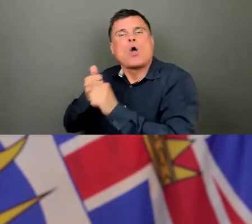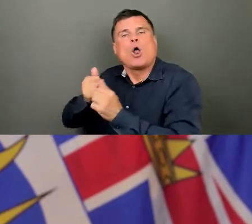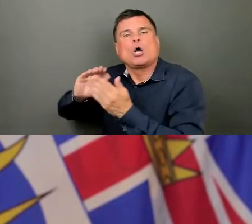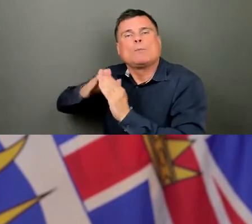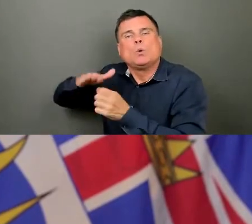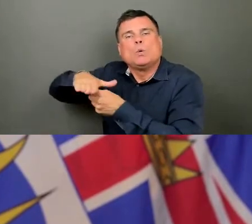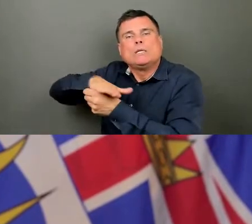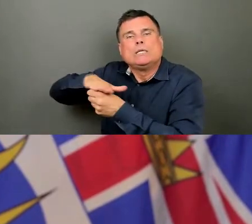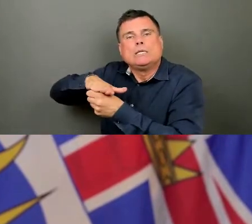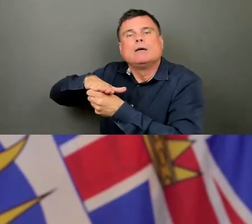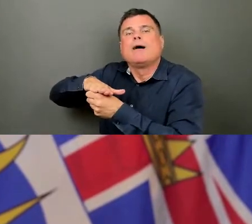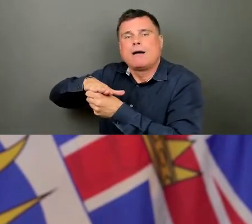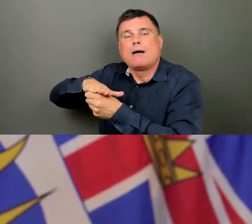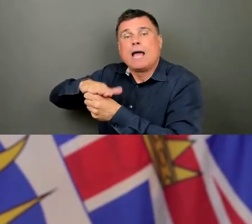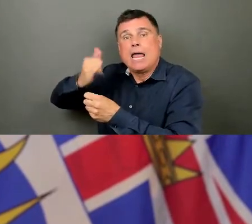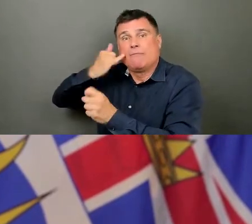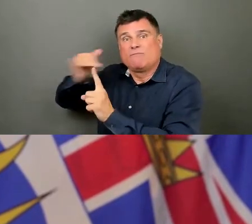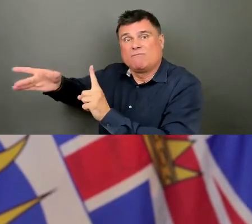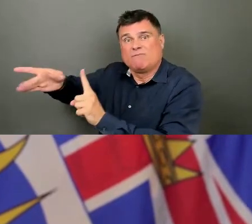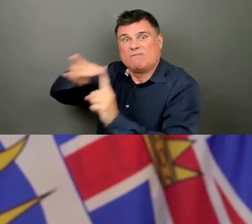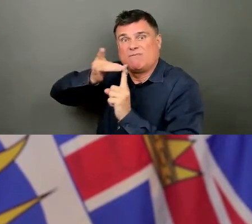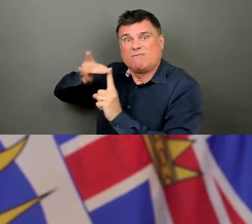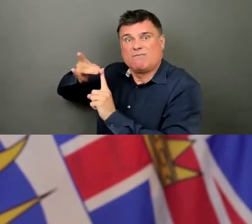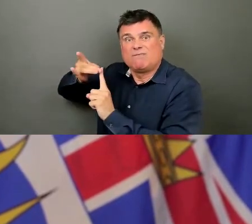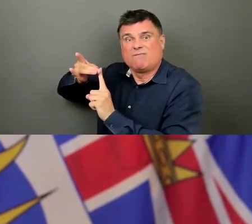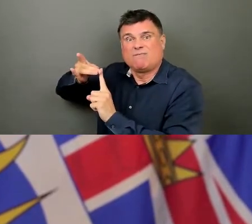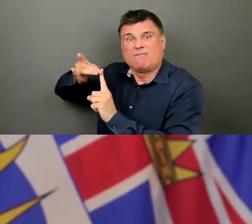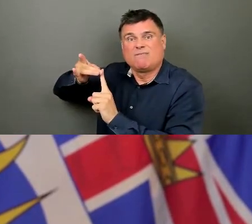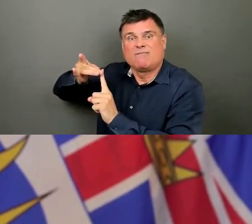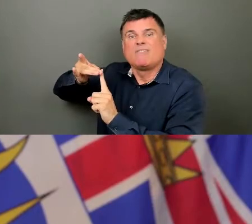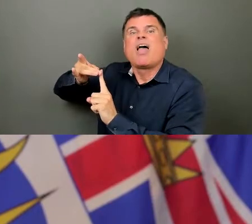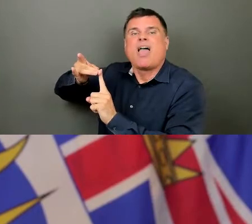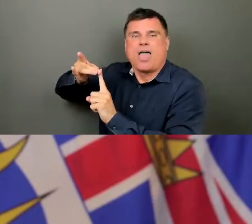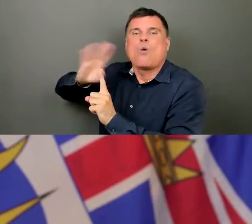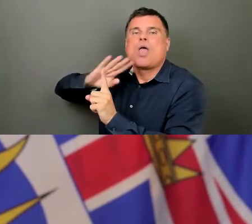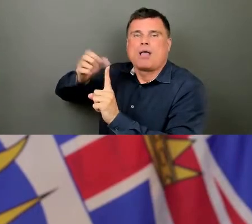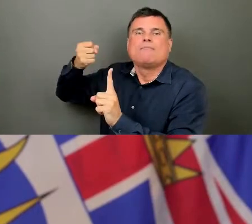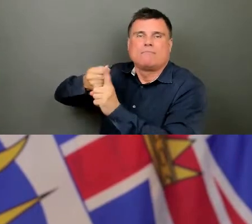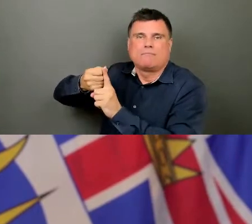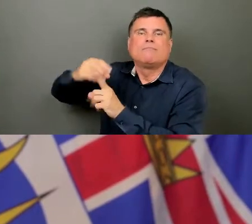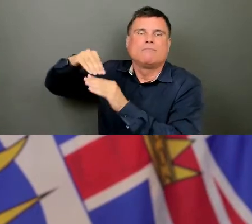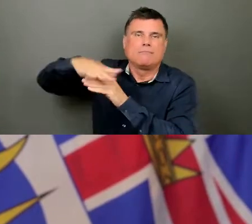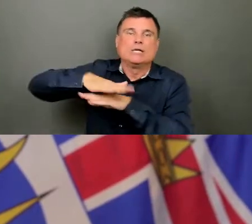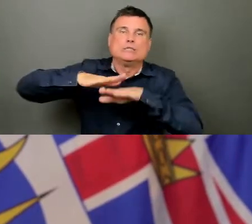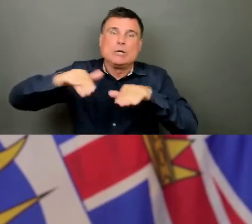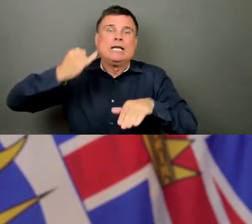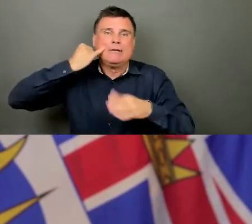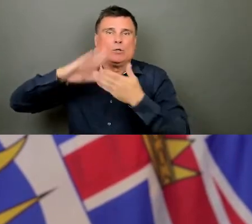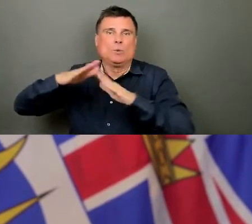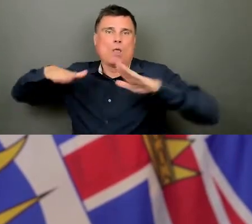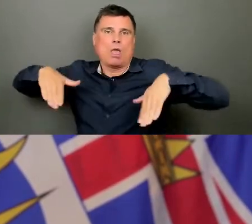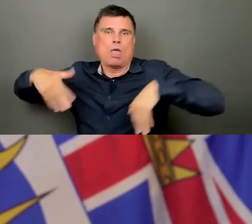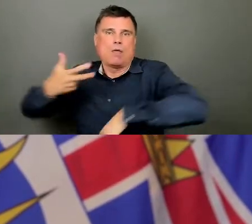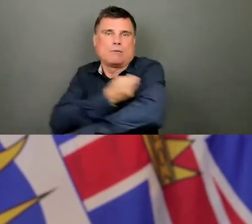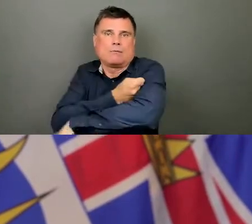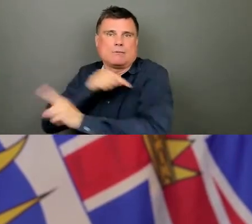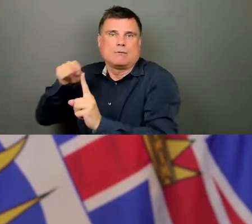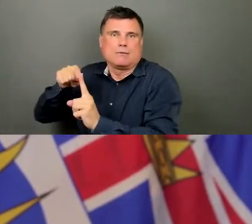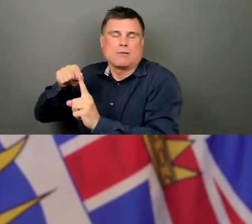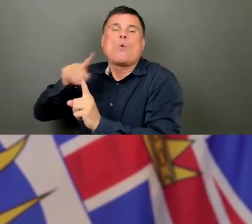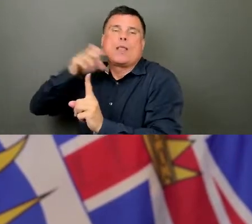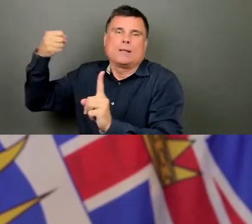of transmission that are very high, it affects young people as well as older people. It doesn't seem to